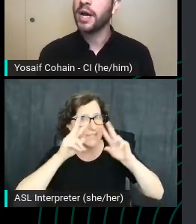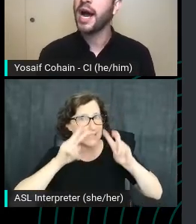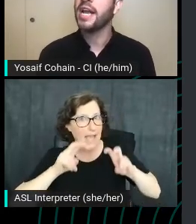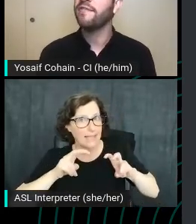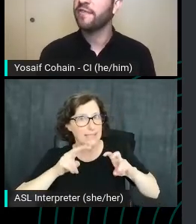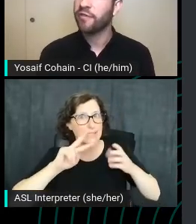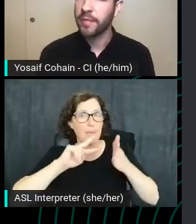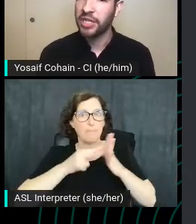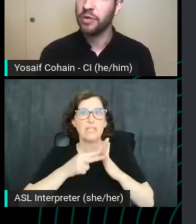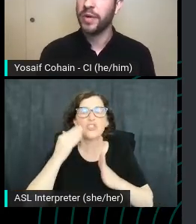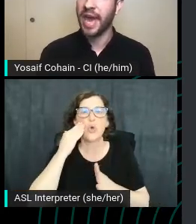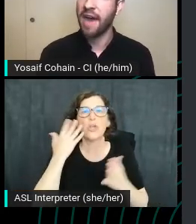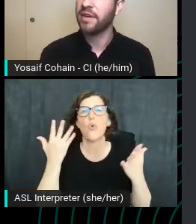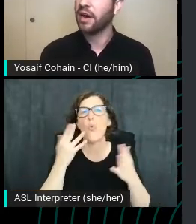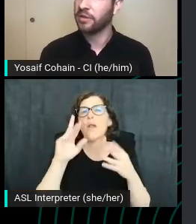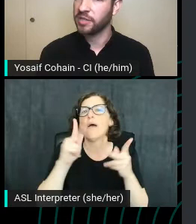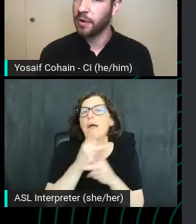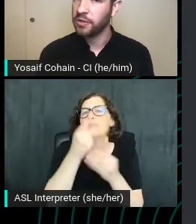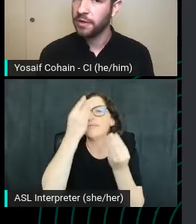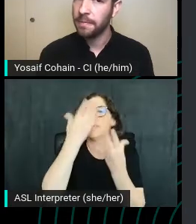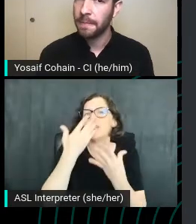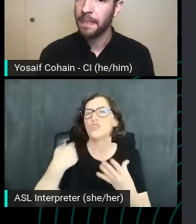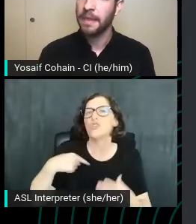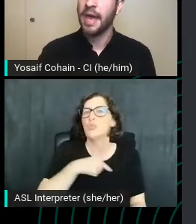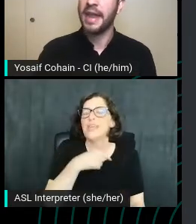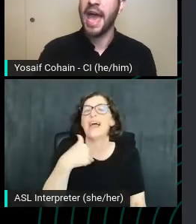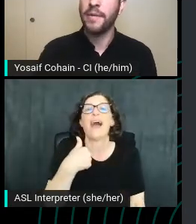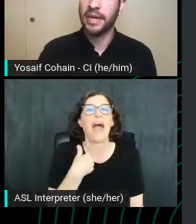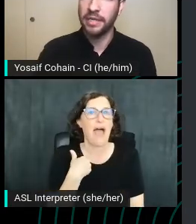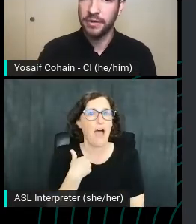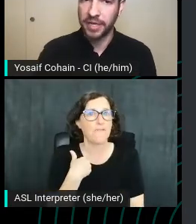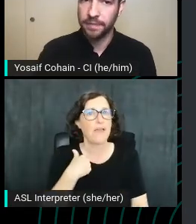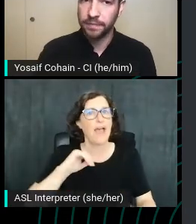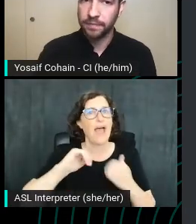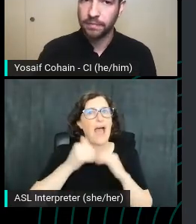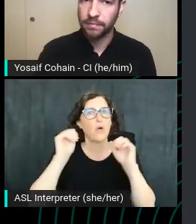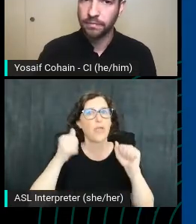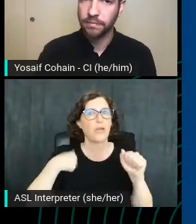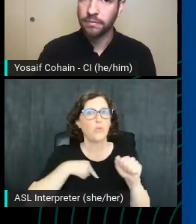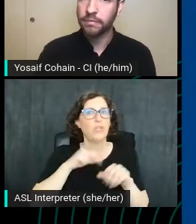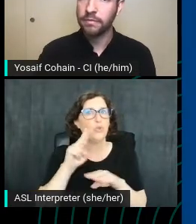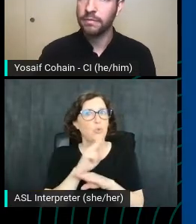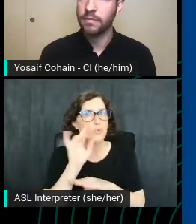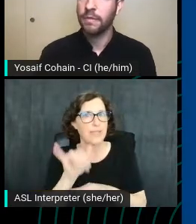knowing what kind of information we have at our disposal and how we can use it.